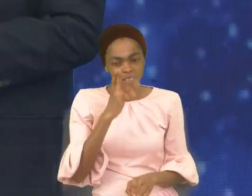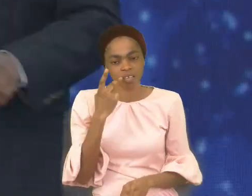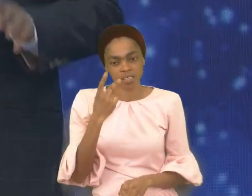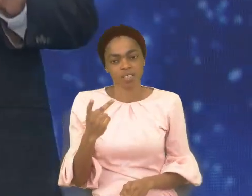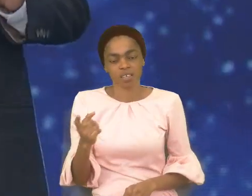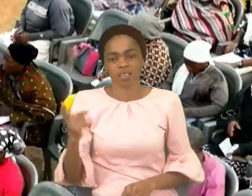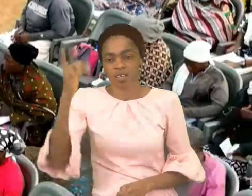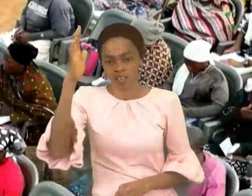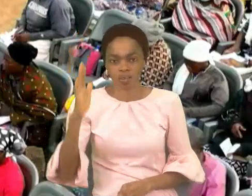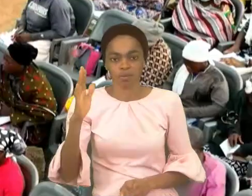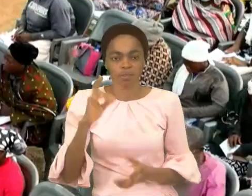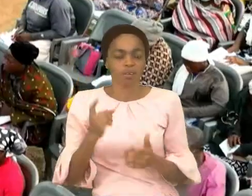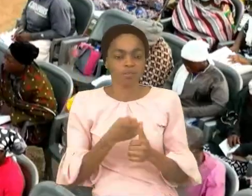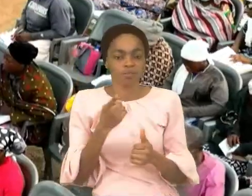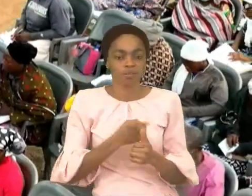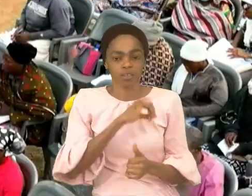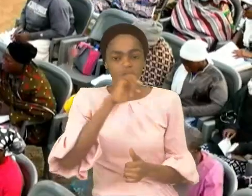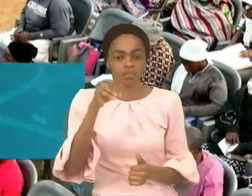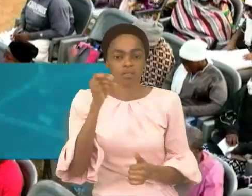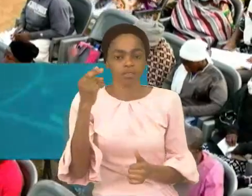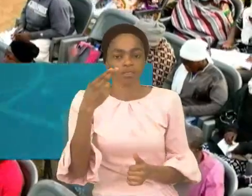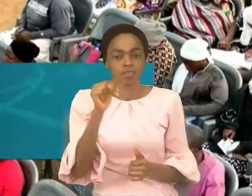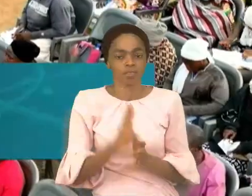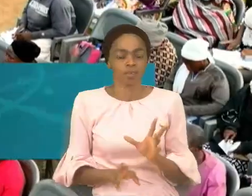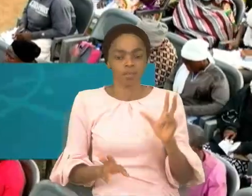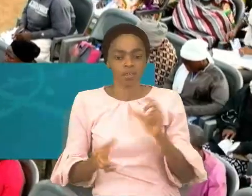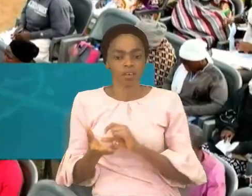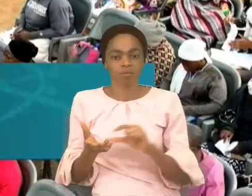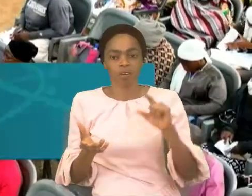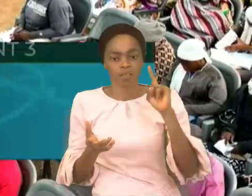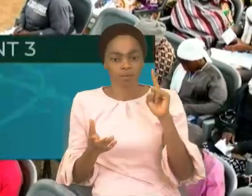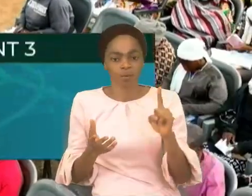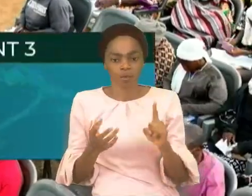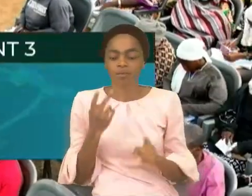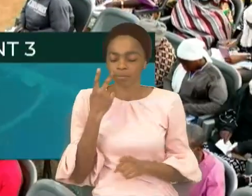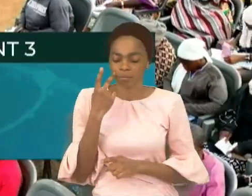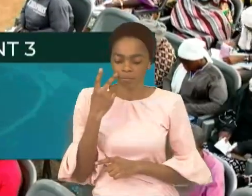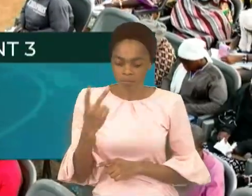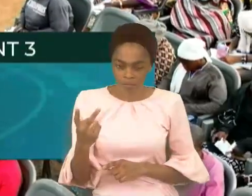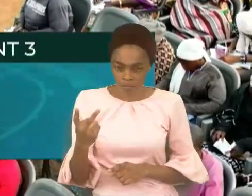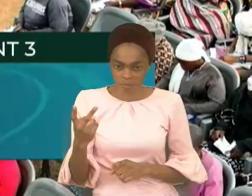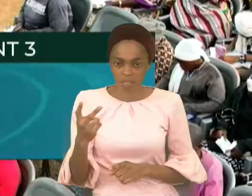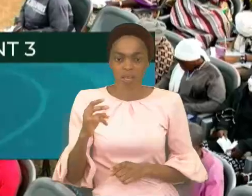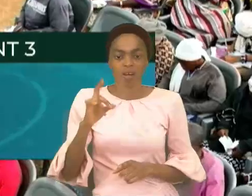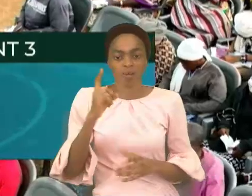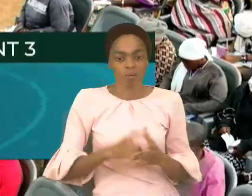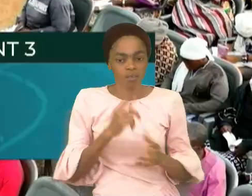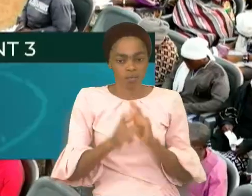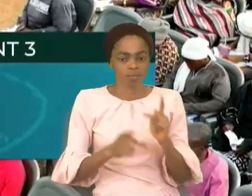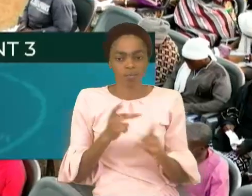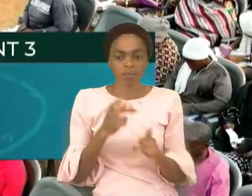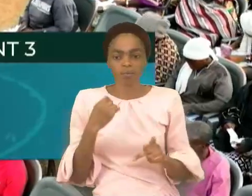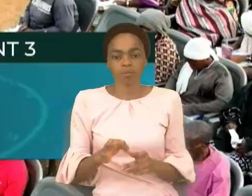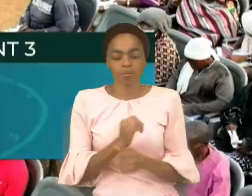1, it says, behold, what manner of love has the Father bestowed upon us, that